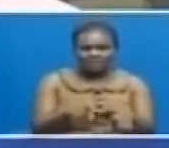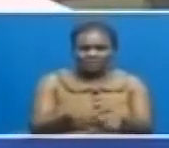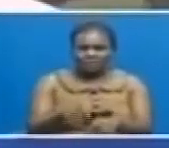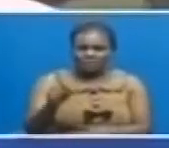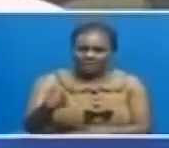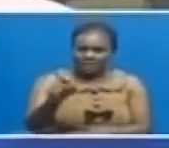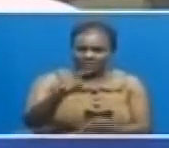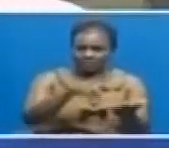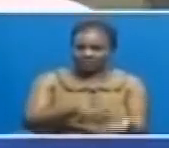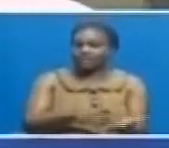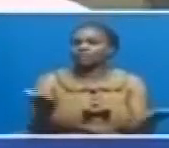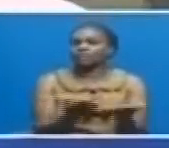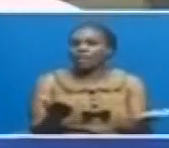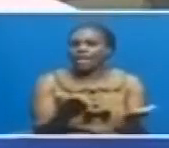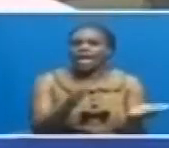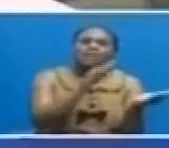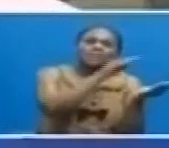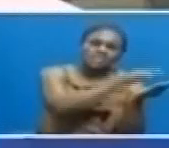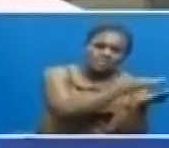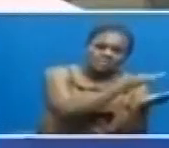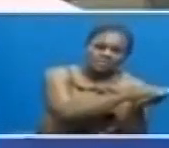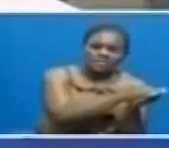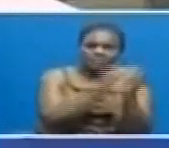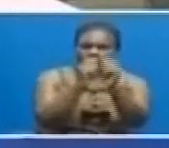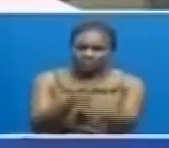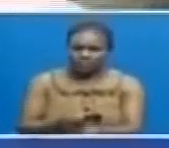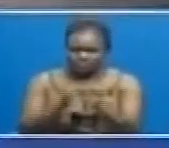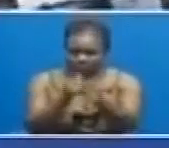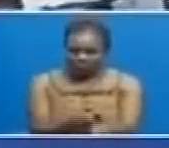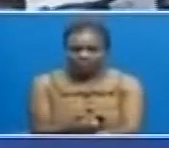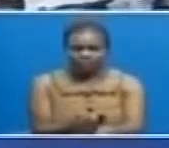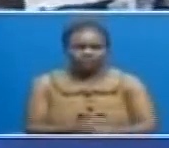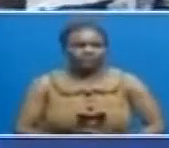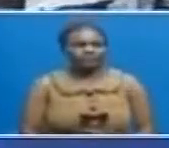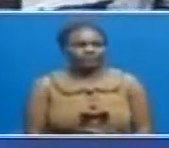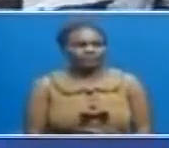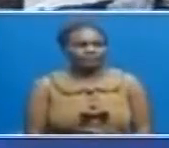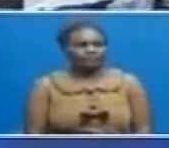The emphasis is on conservation agriculture, not the conventional planting.